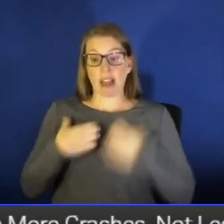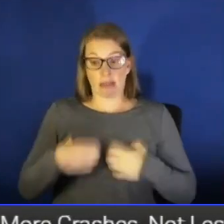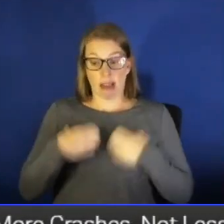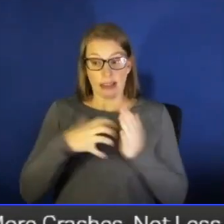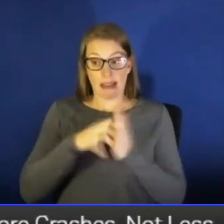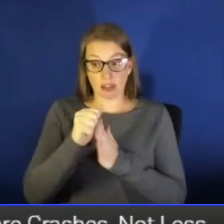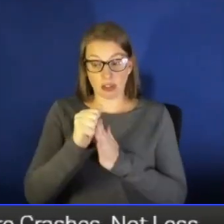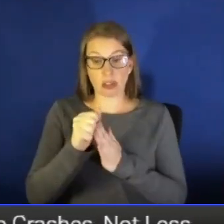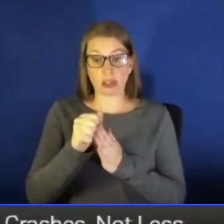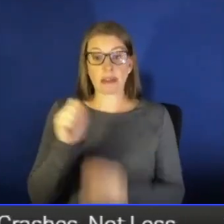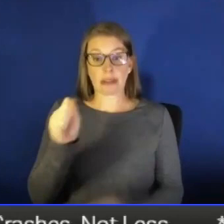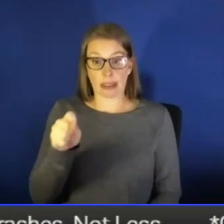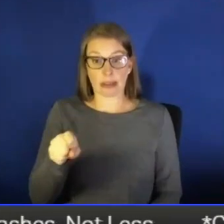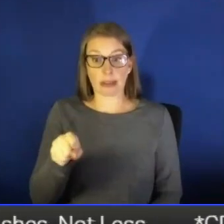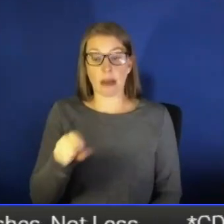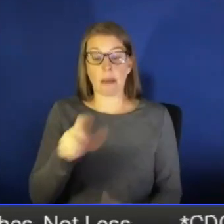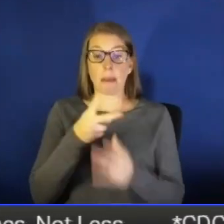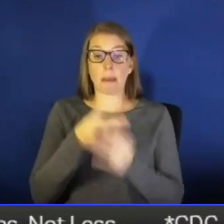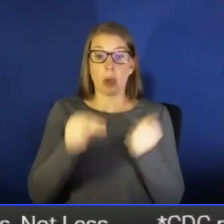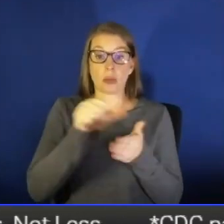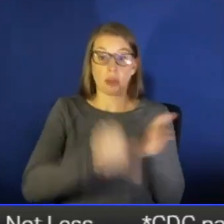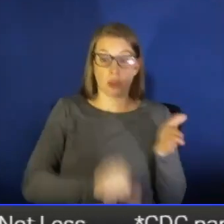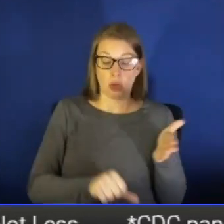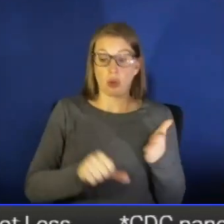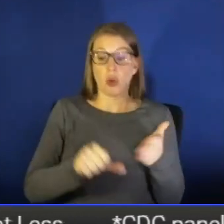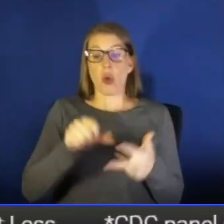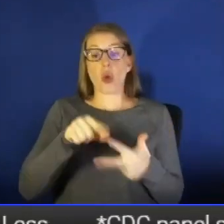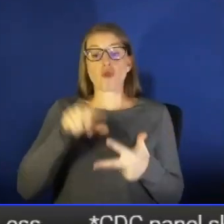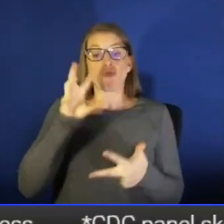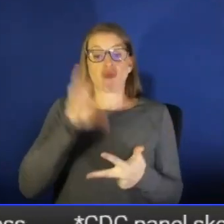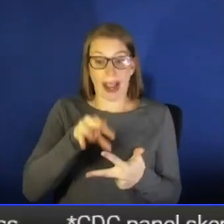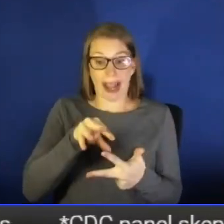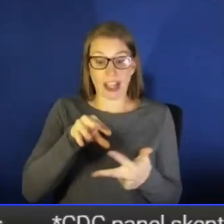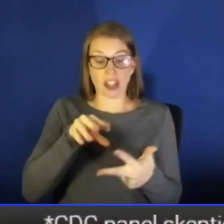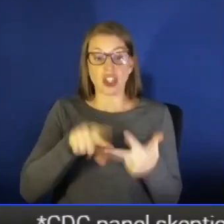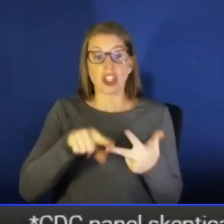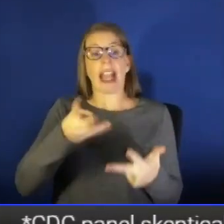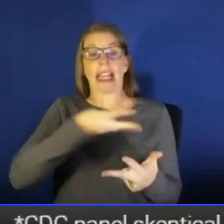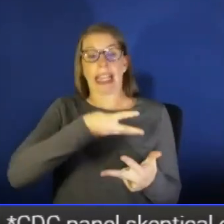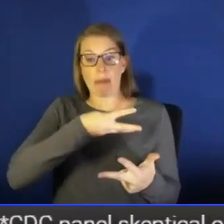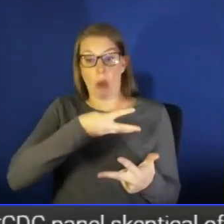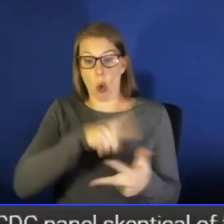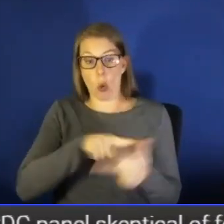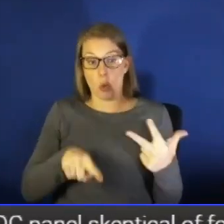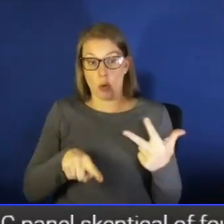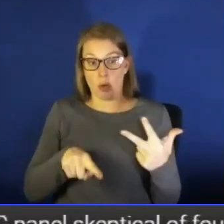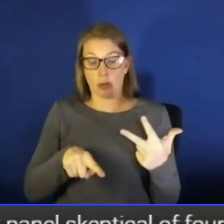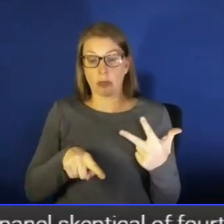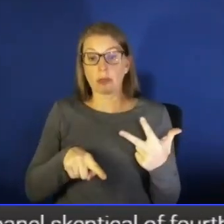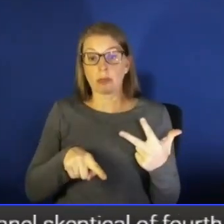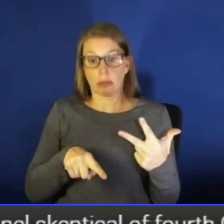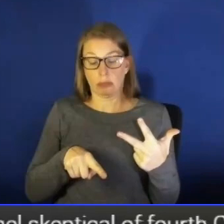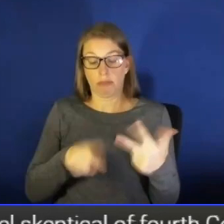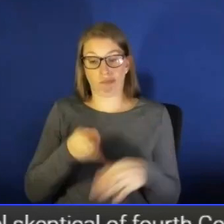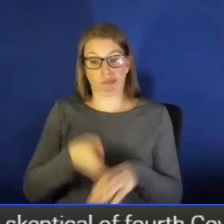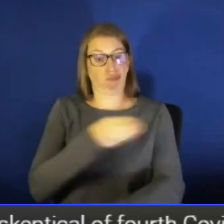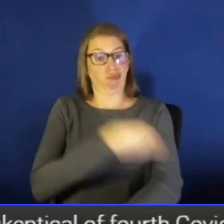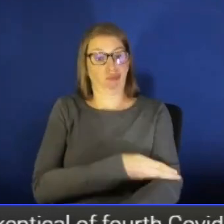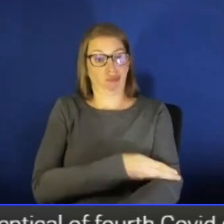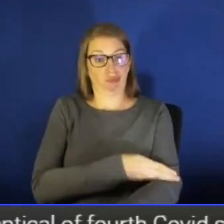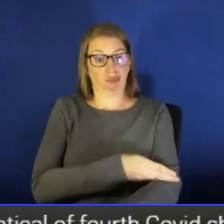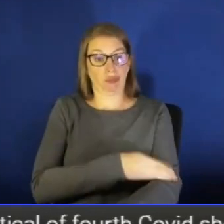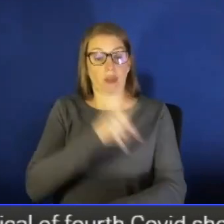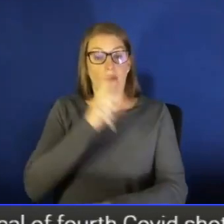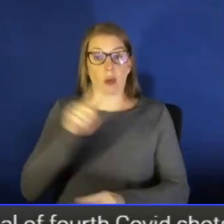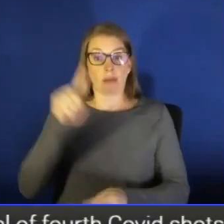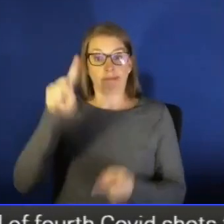both surgical, radiation, as well as chemotherapy options that all really make a huge difference for decreasing mortality.